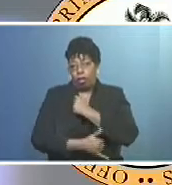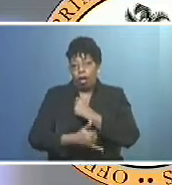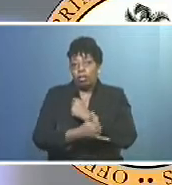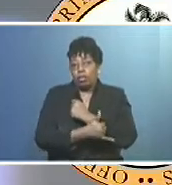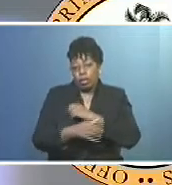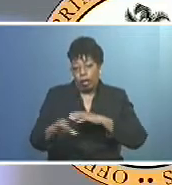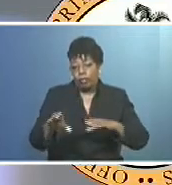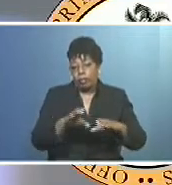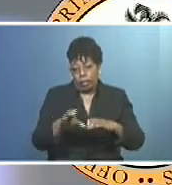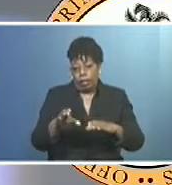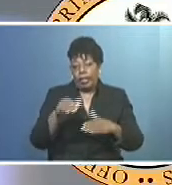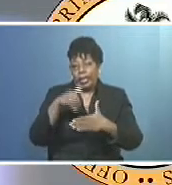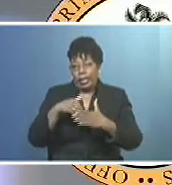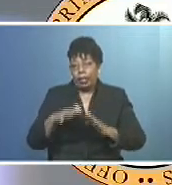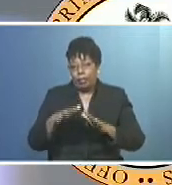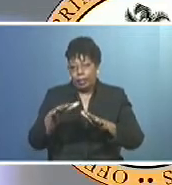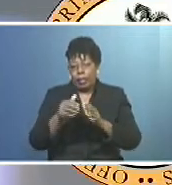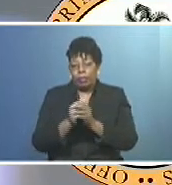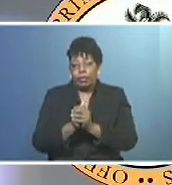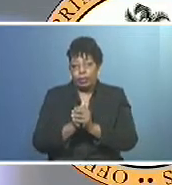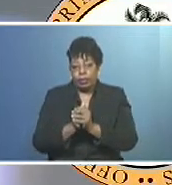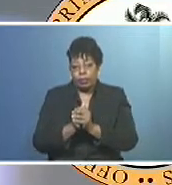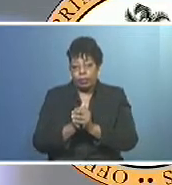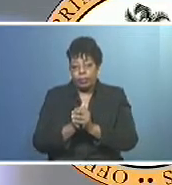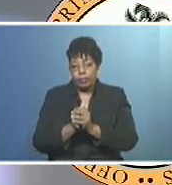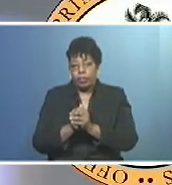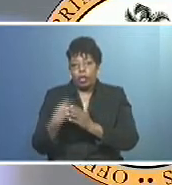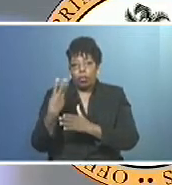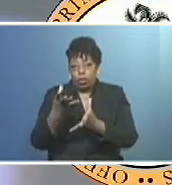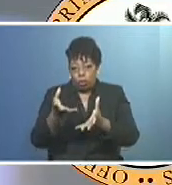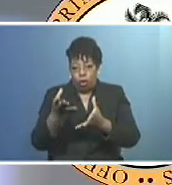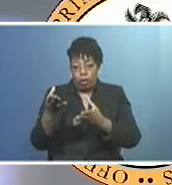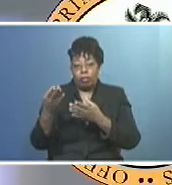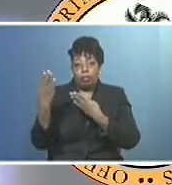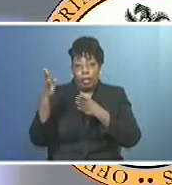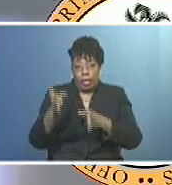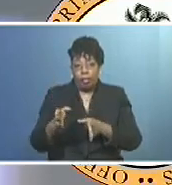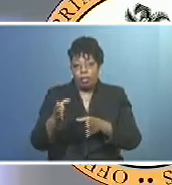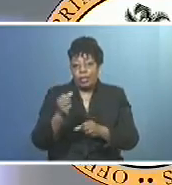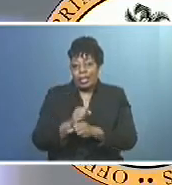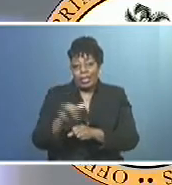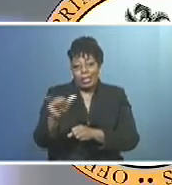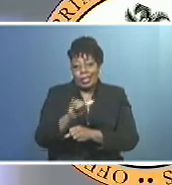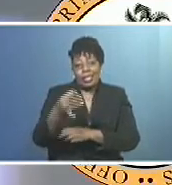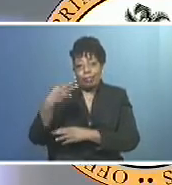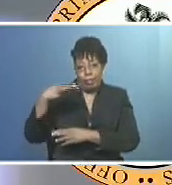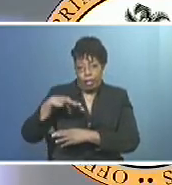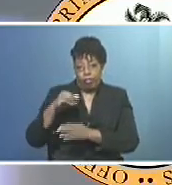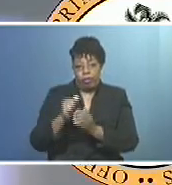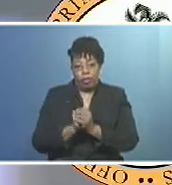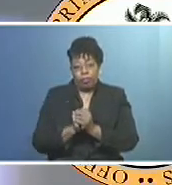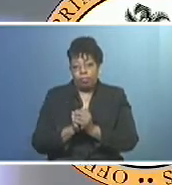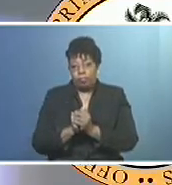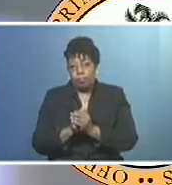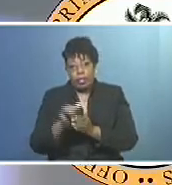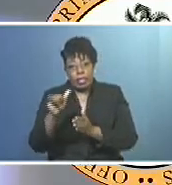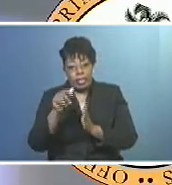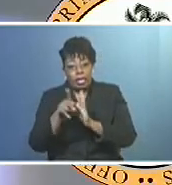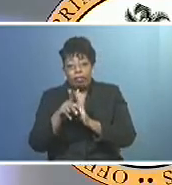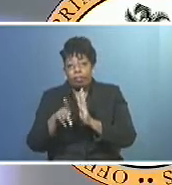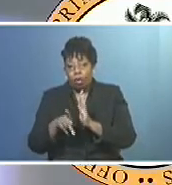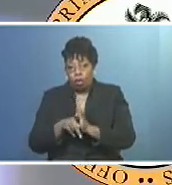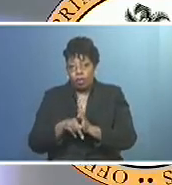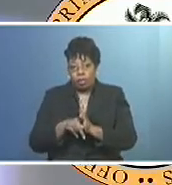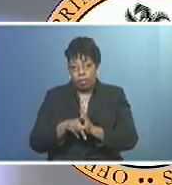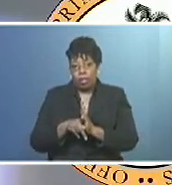the pandemic. We want Bahamians to receive the same benefit. It's policies like those which have led the Prime Minister to